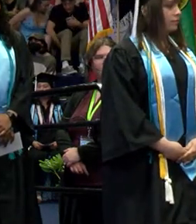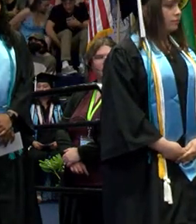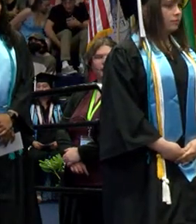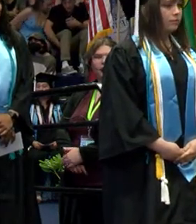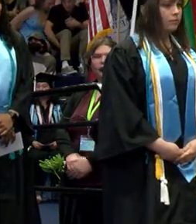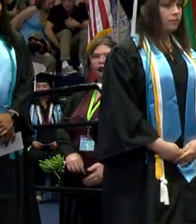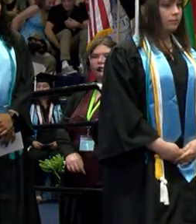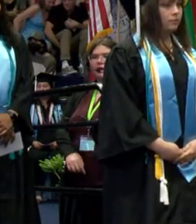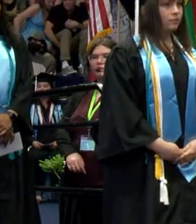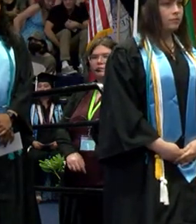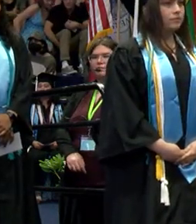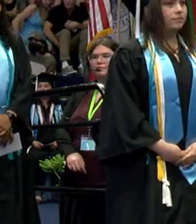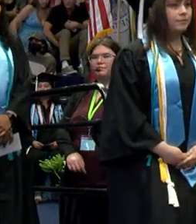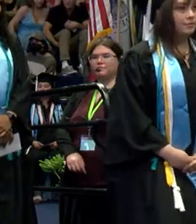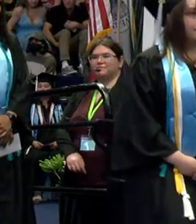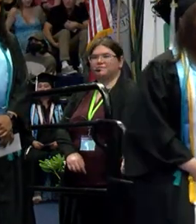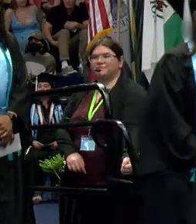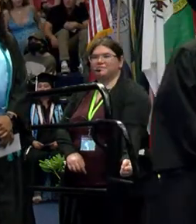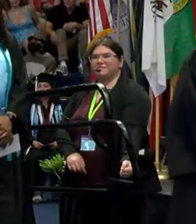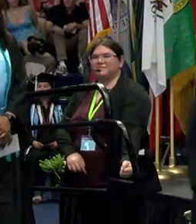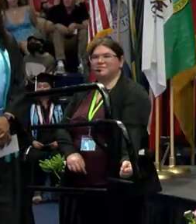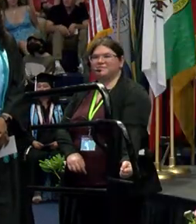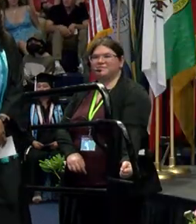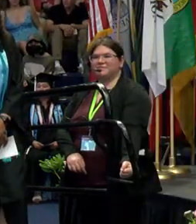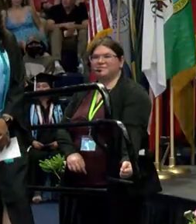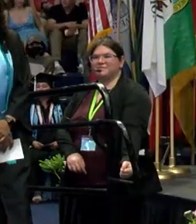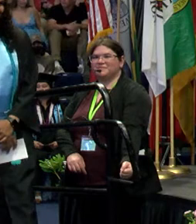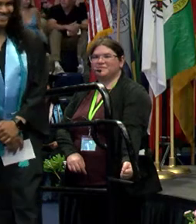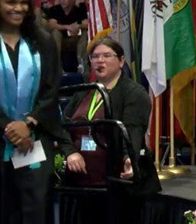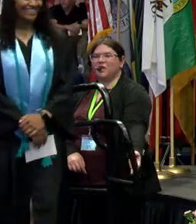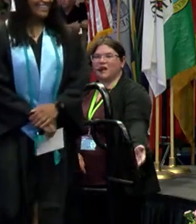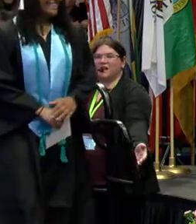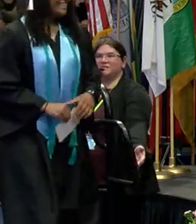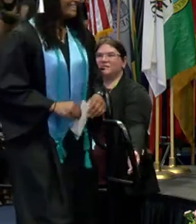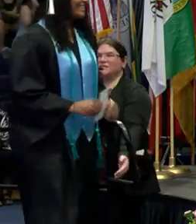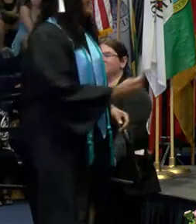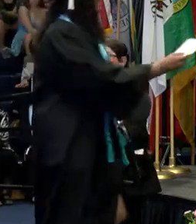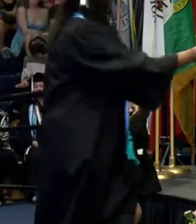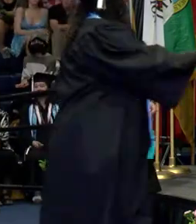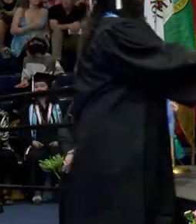Robin Howe, magna cum laude, University Honors College.